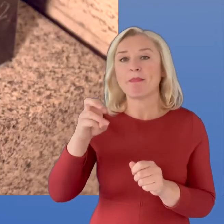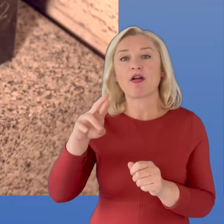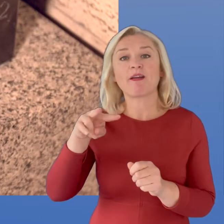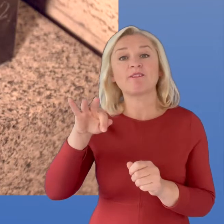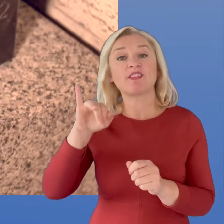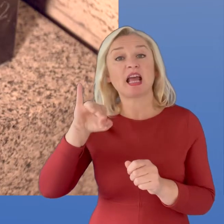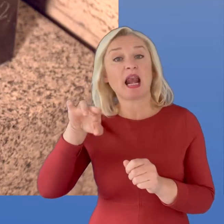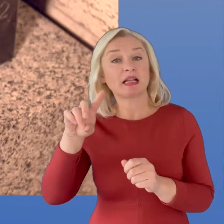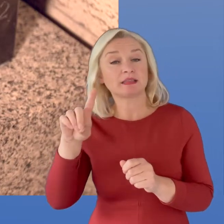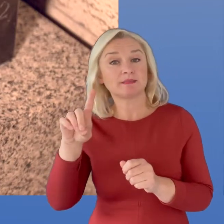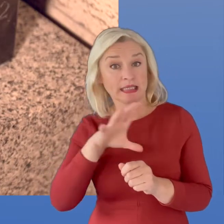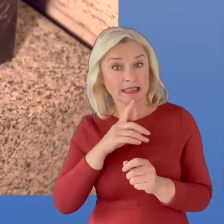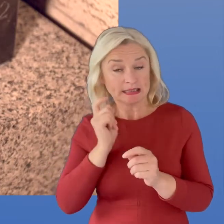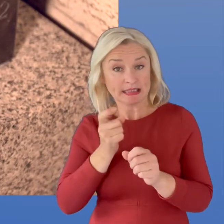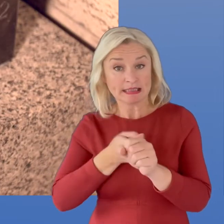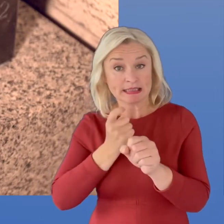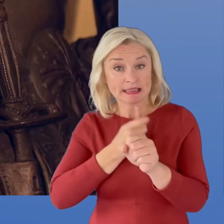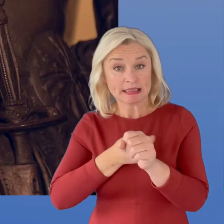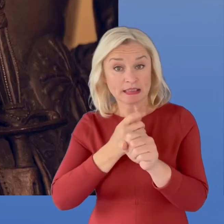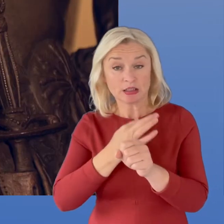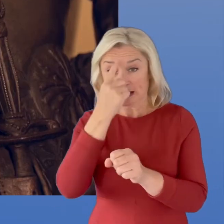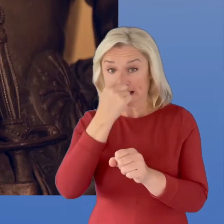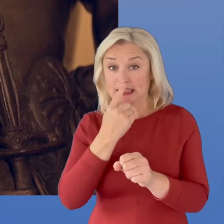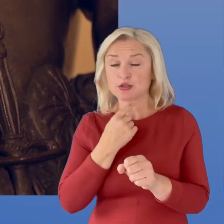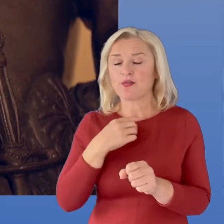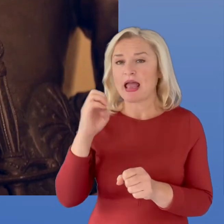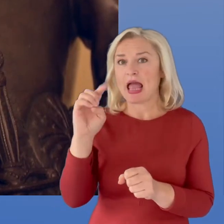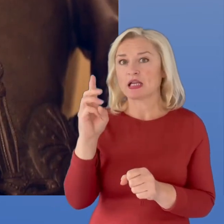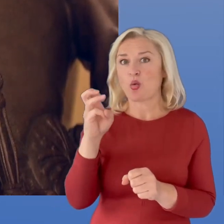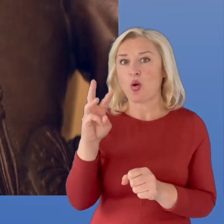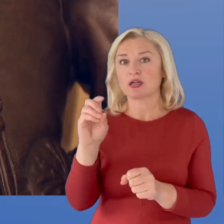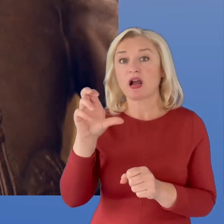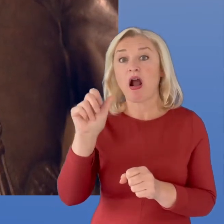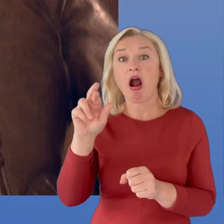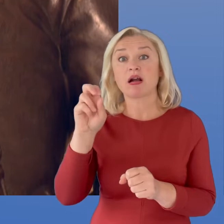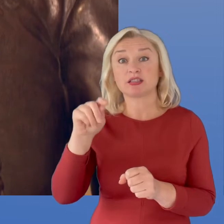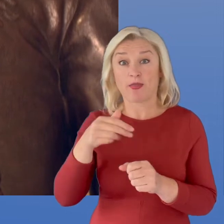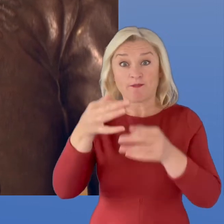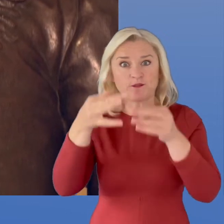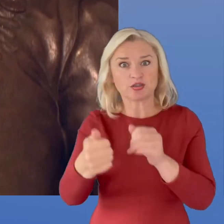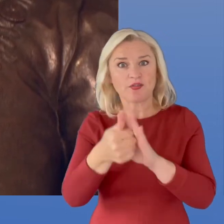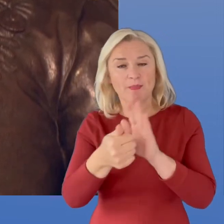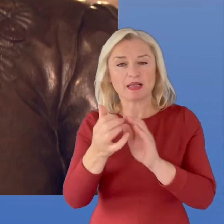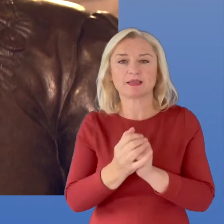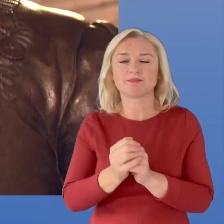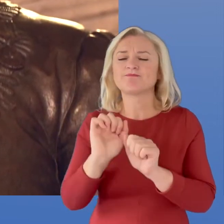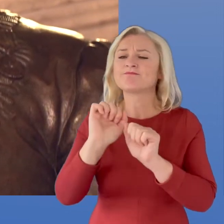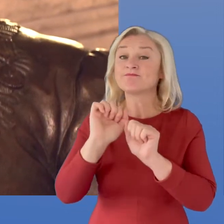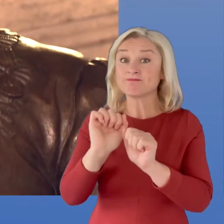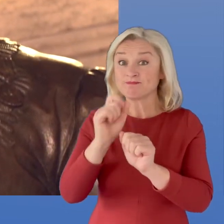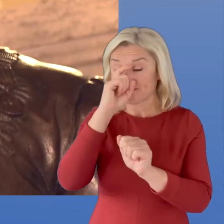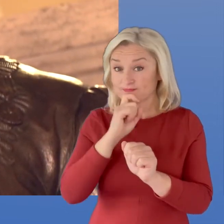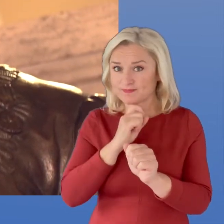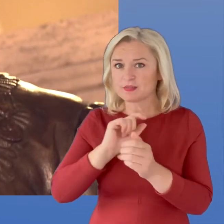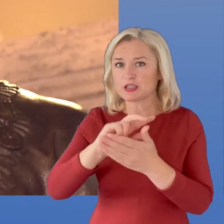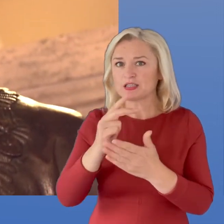Merrifield, who also designed and crafted the famous statue of Edward Carson, which is situated at the front of the building. This statue of Lord